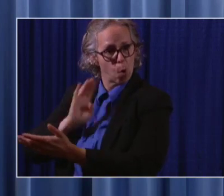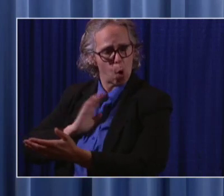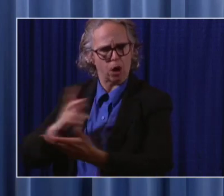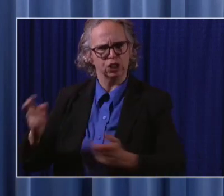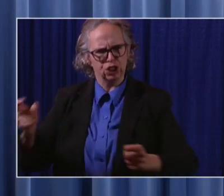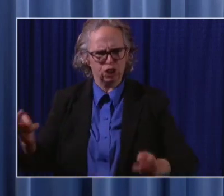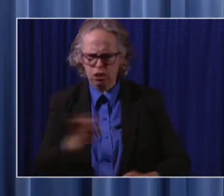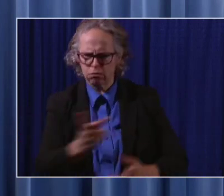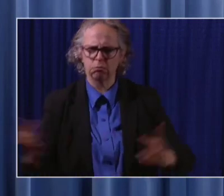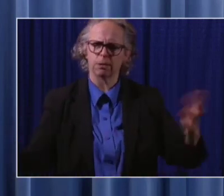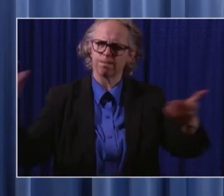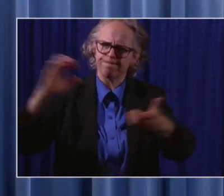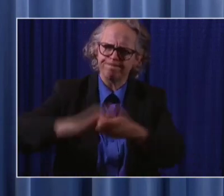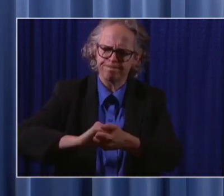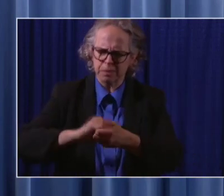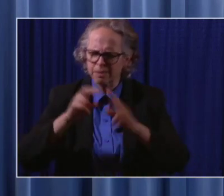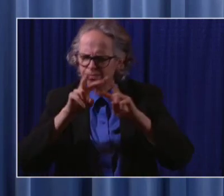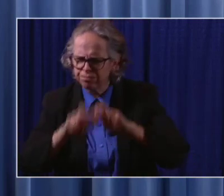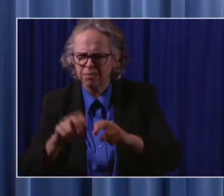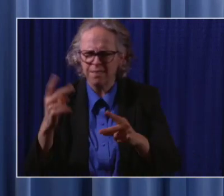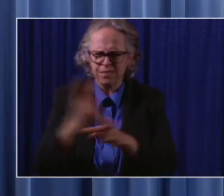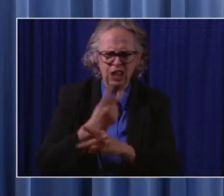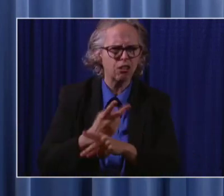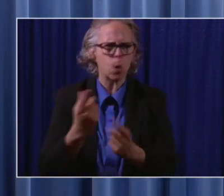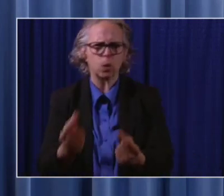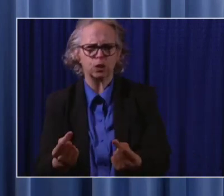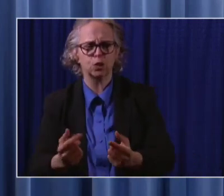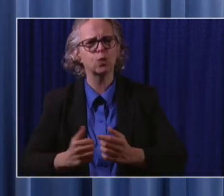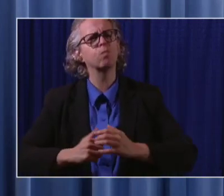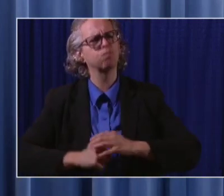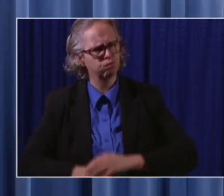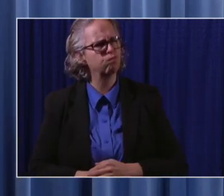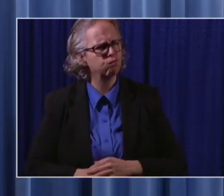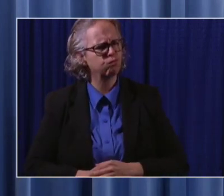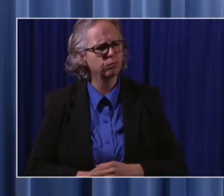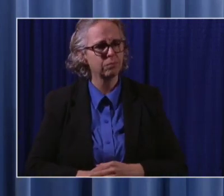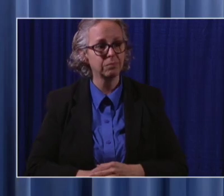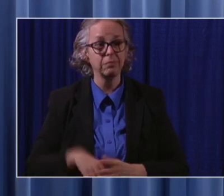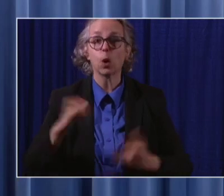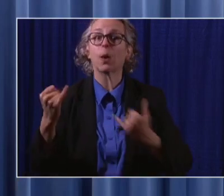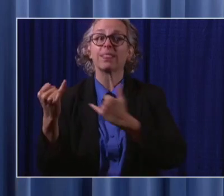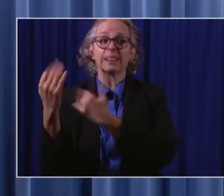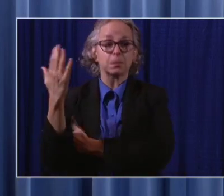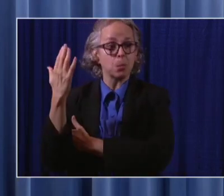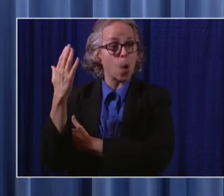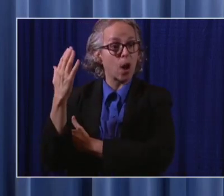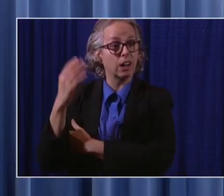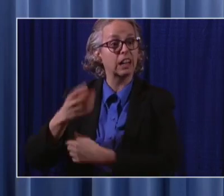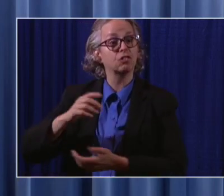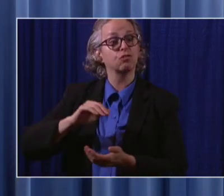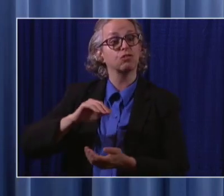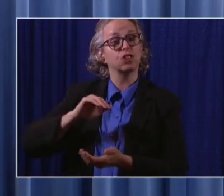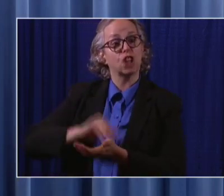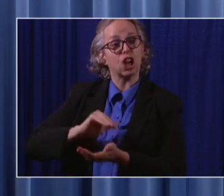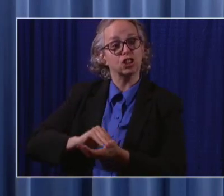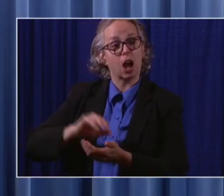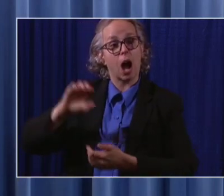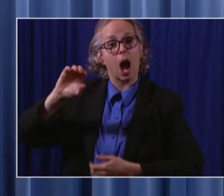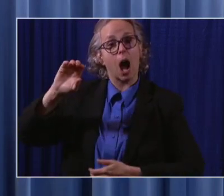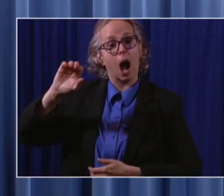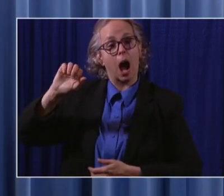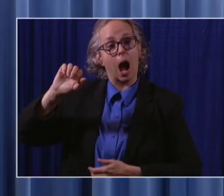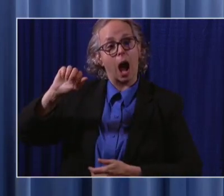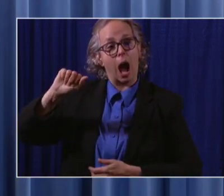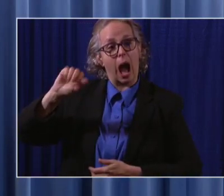is interesting that this morning Dr. Stephen Hahn, Commissioner of the Food and Drug Administration, said on the Today Show the